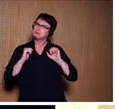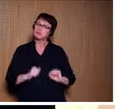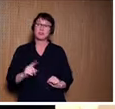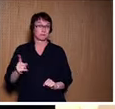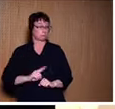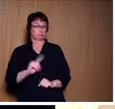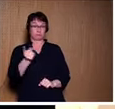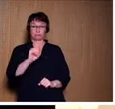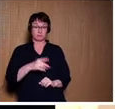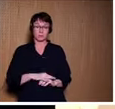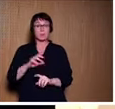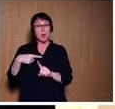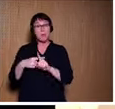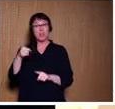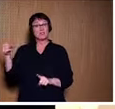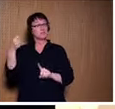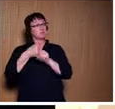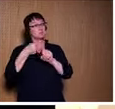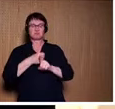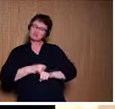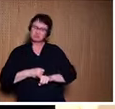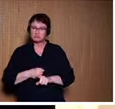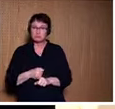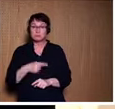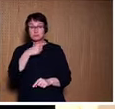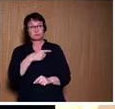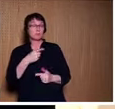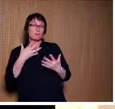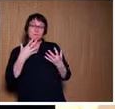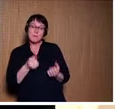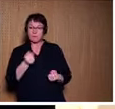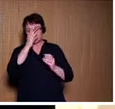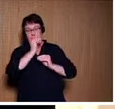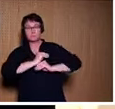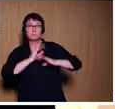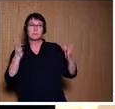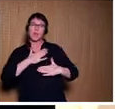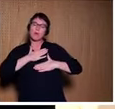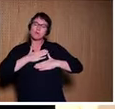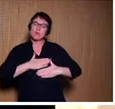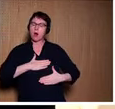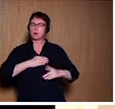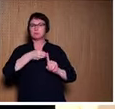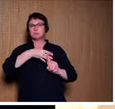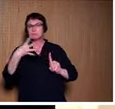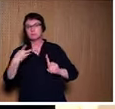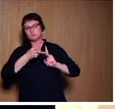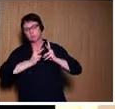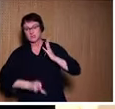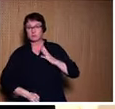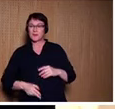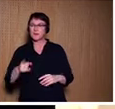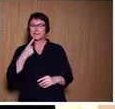Pro-family activists also claim that gender ideology is a form of ideological